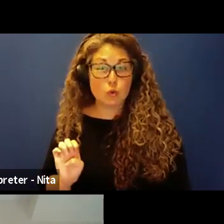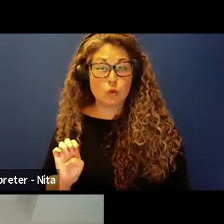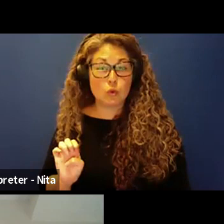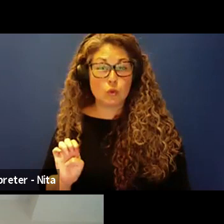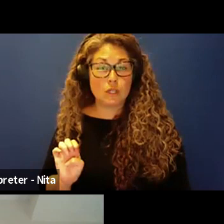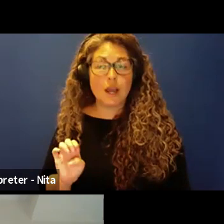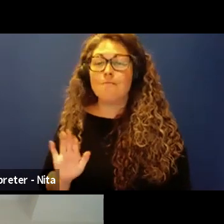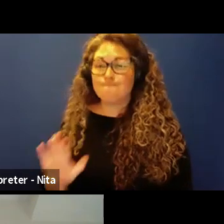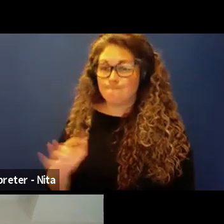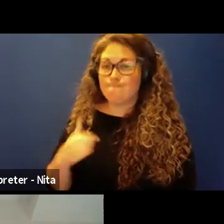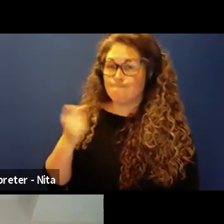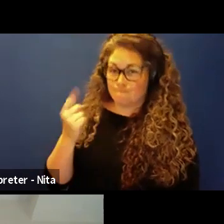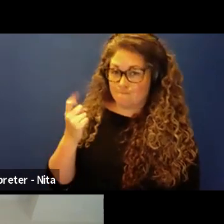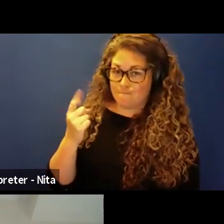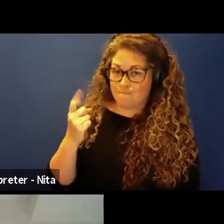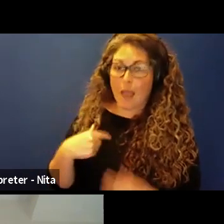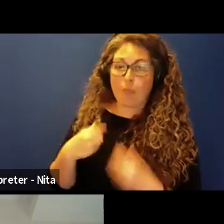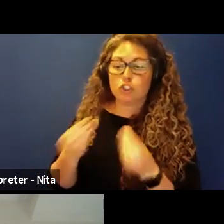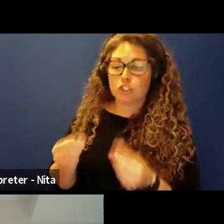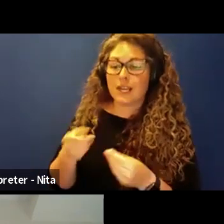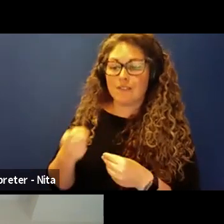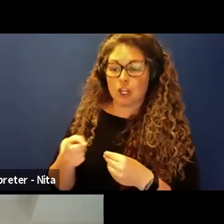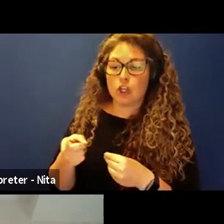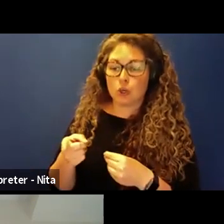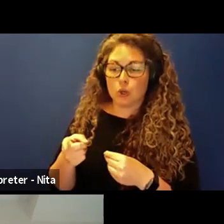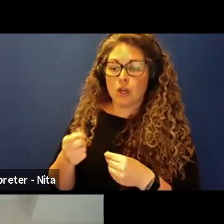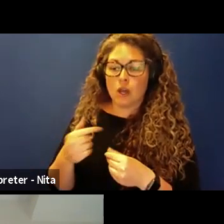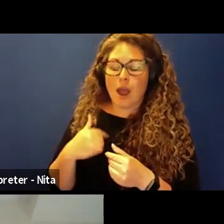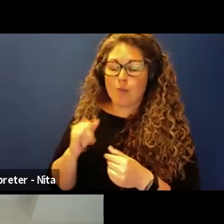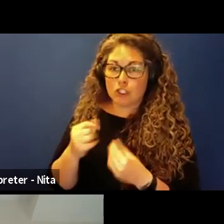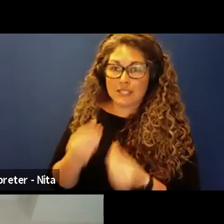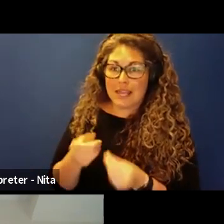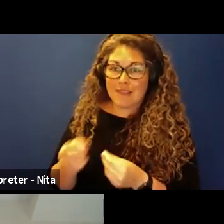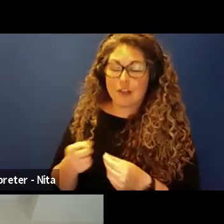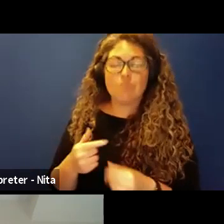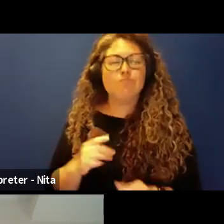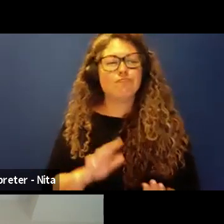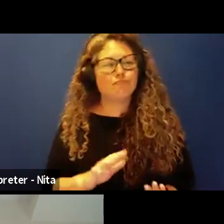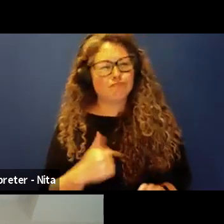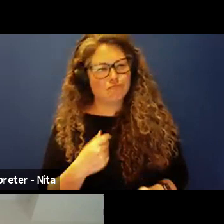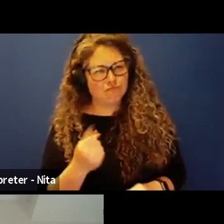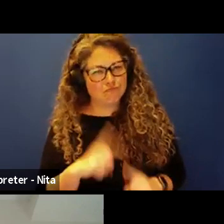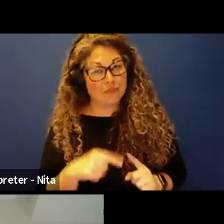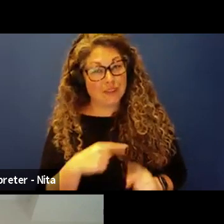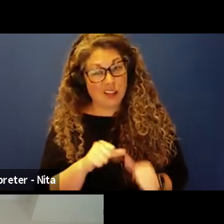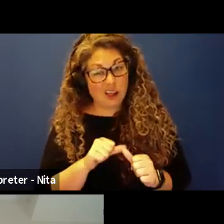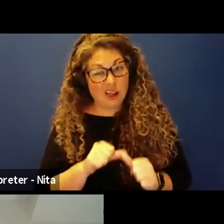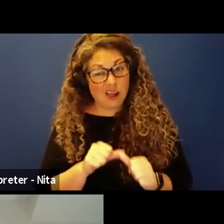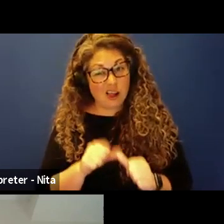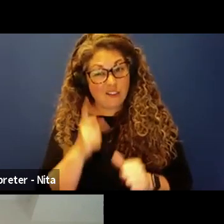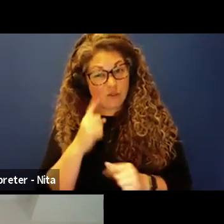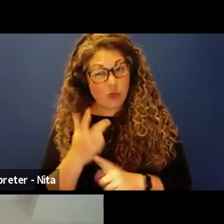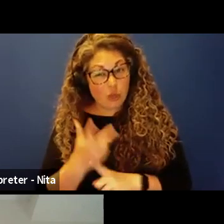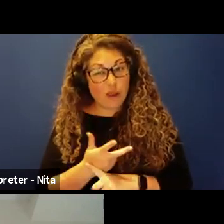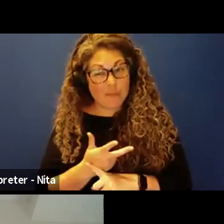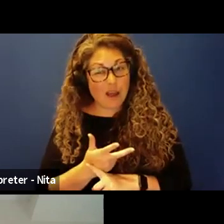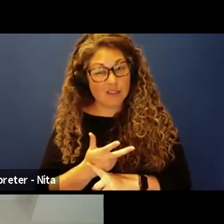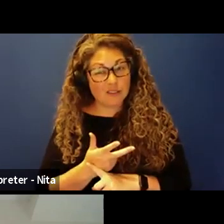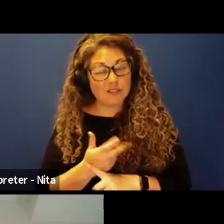I understand. I'm just trying to give you a broader, I understand what you're saying, but this has been going on for 3 months. I'm